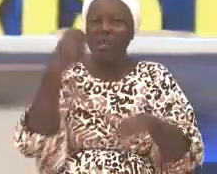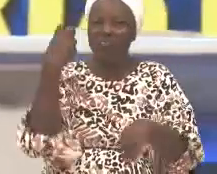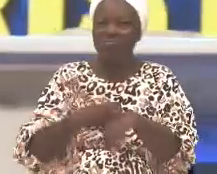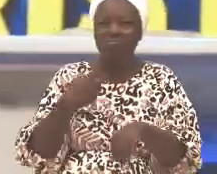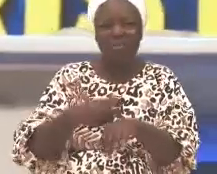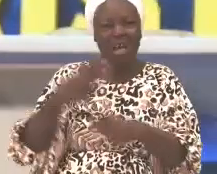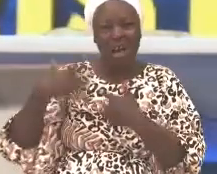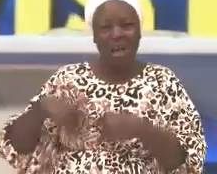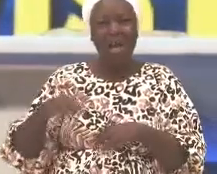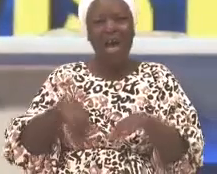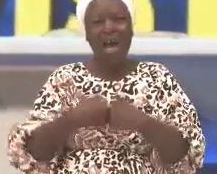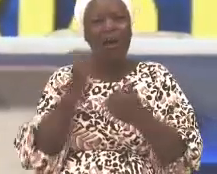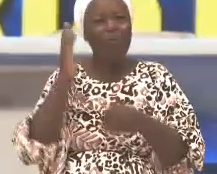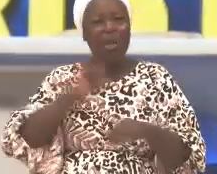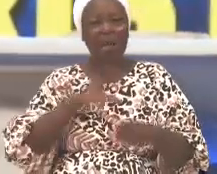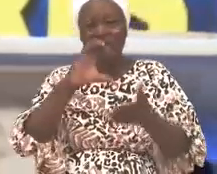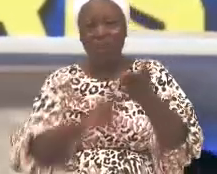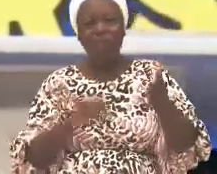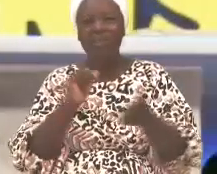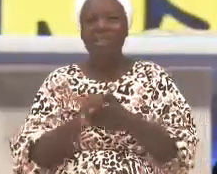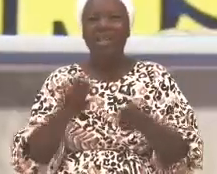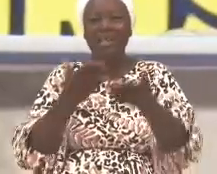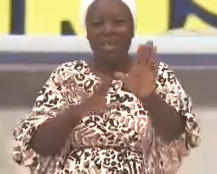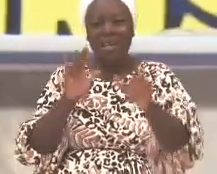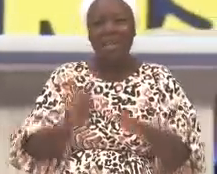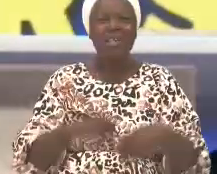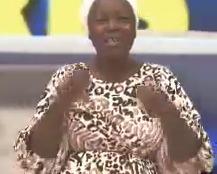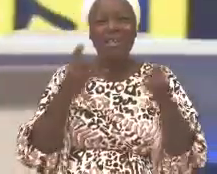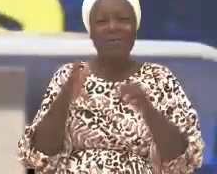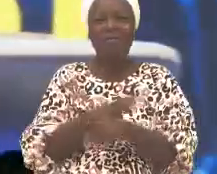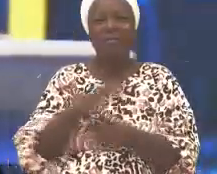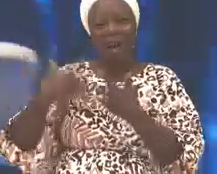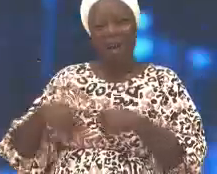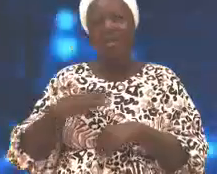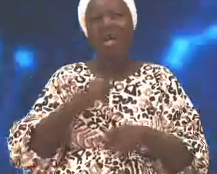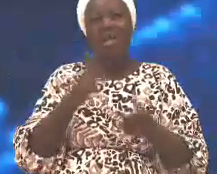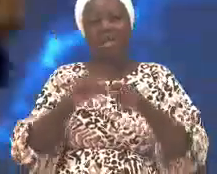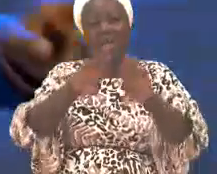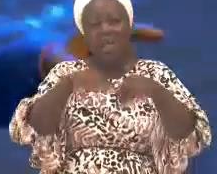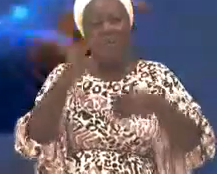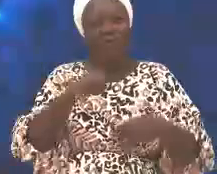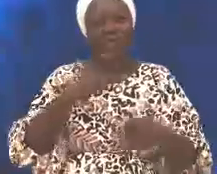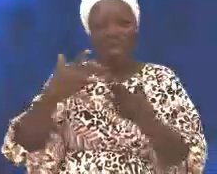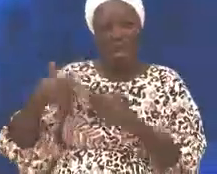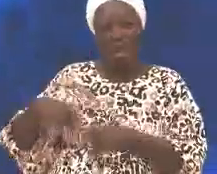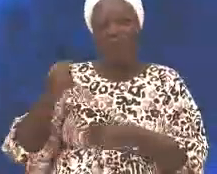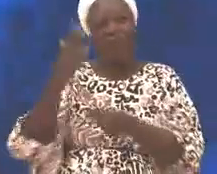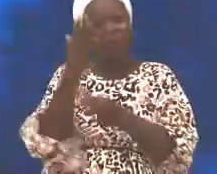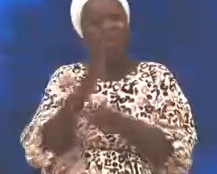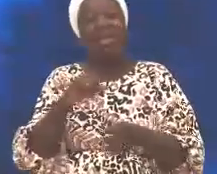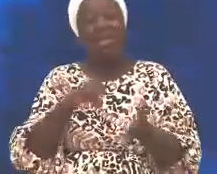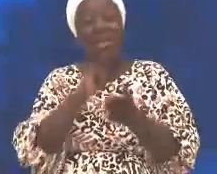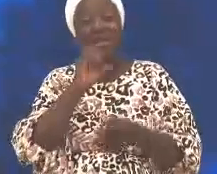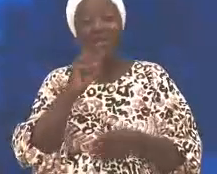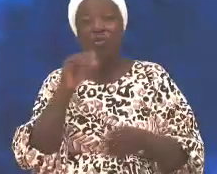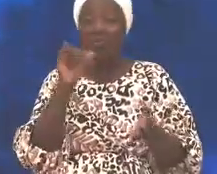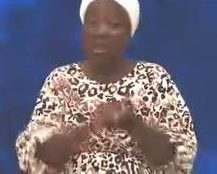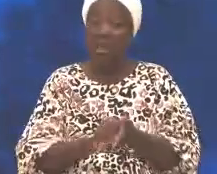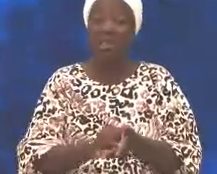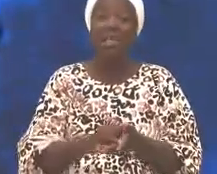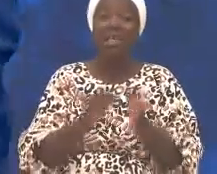sinful heart from them and give them a heart of flesh? It's so that they may